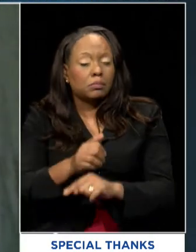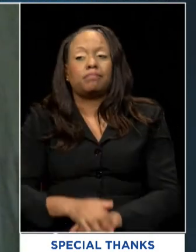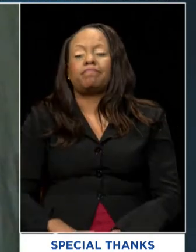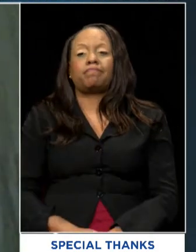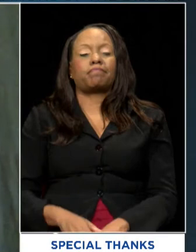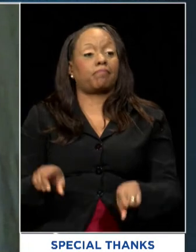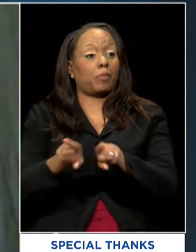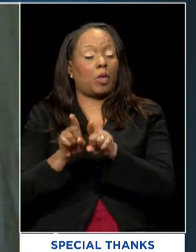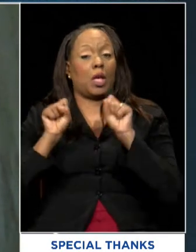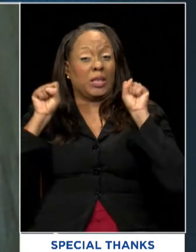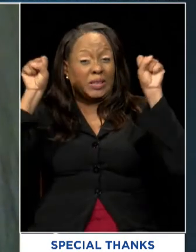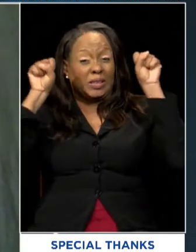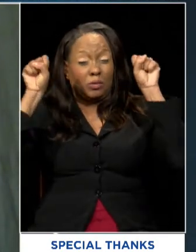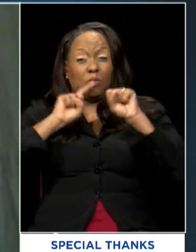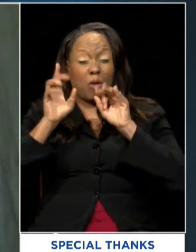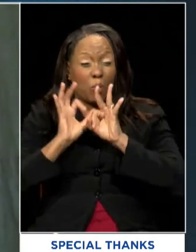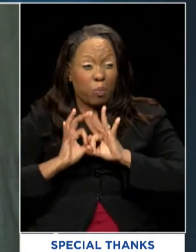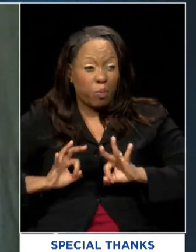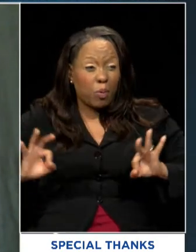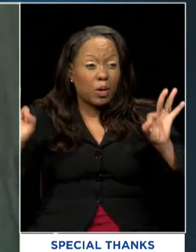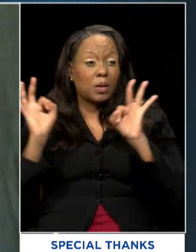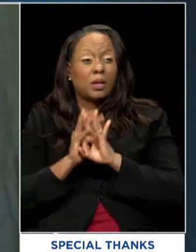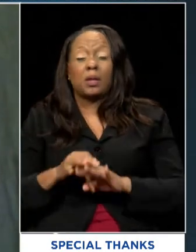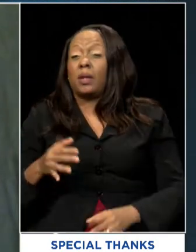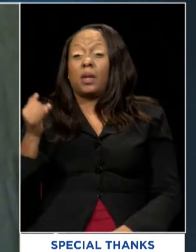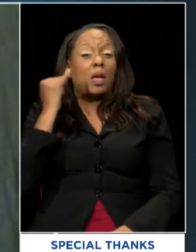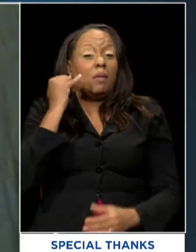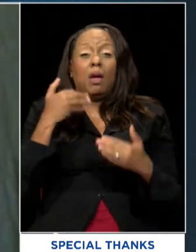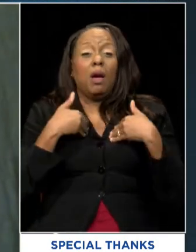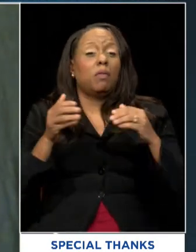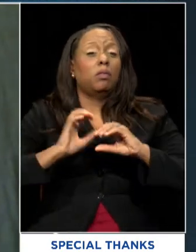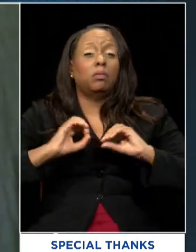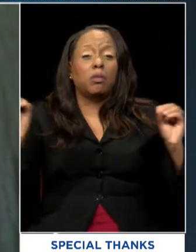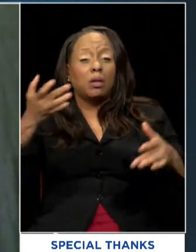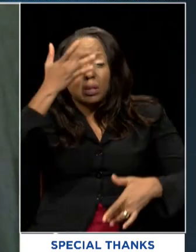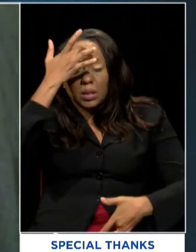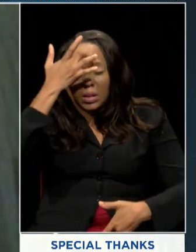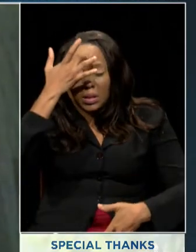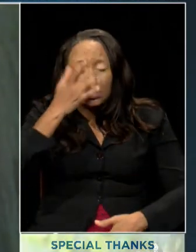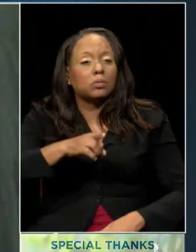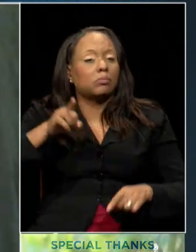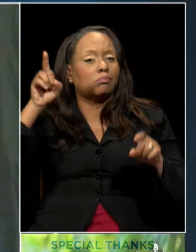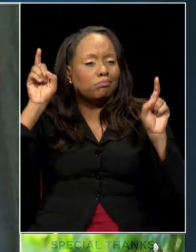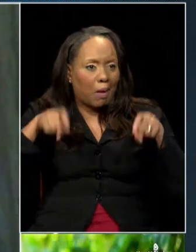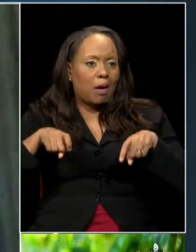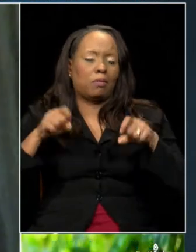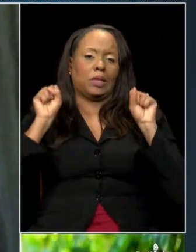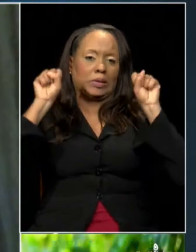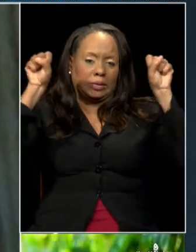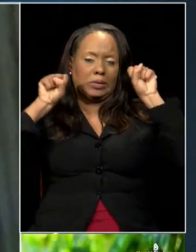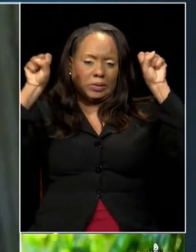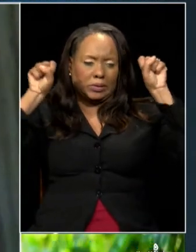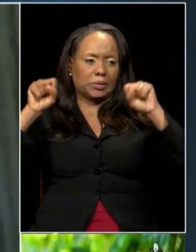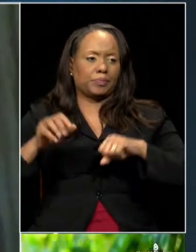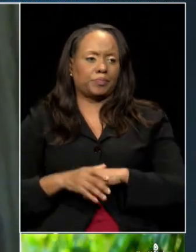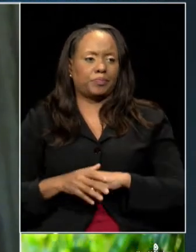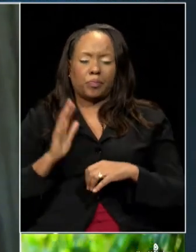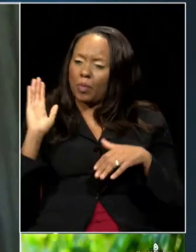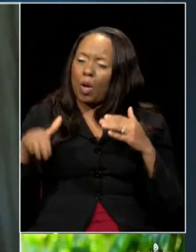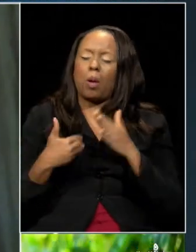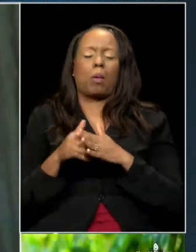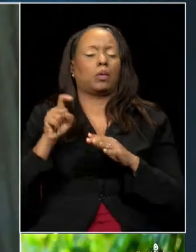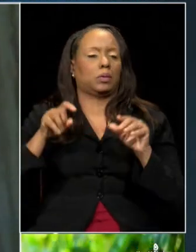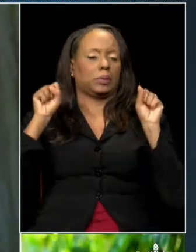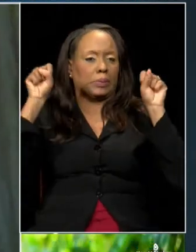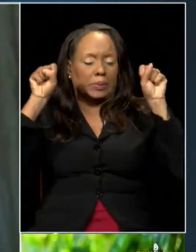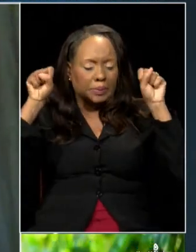exercise is crucial for anyone, even if you have no chronic illnesses. So that's always at the advice of a family physician. Yes. Everyone should be having